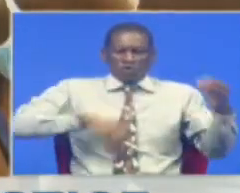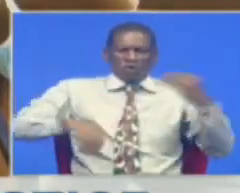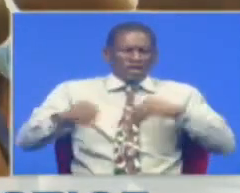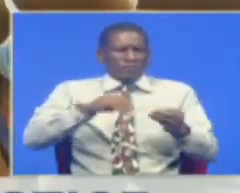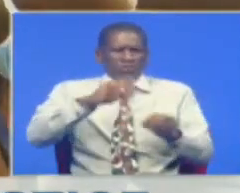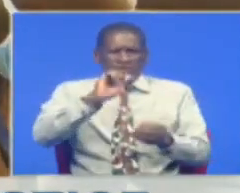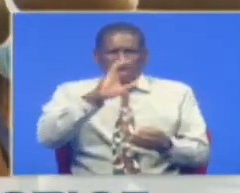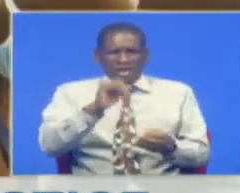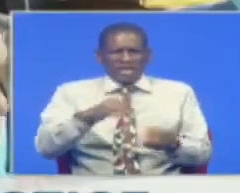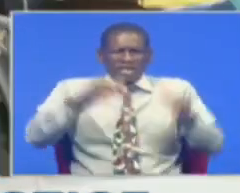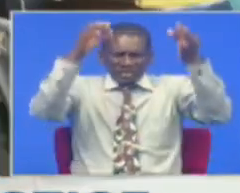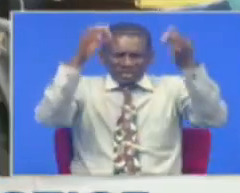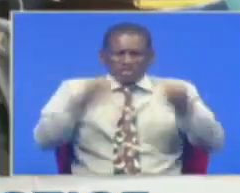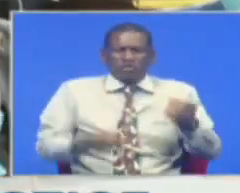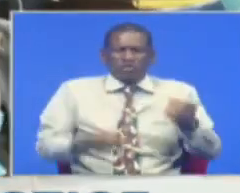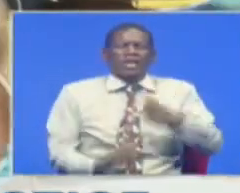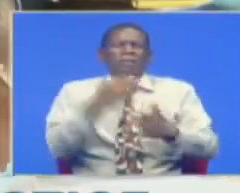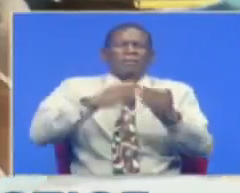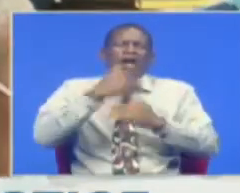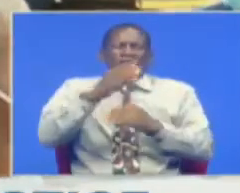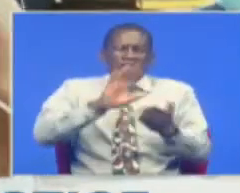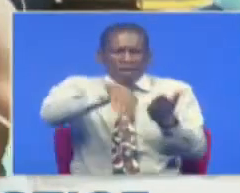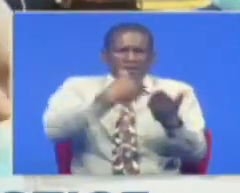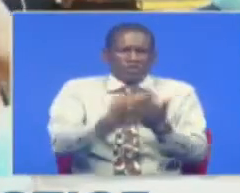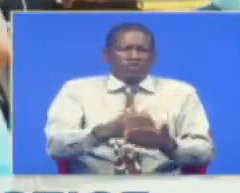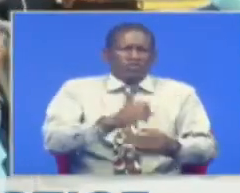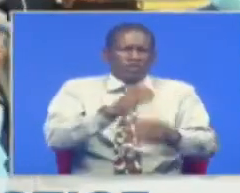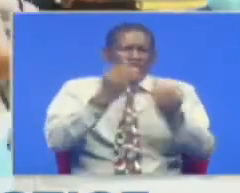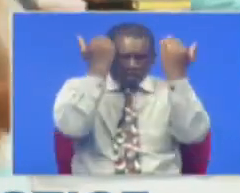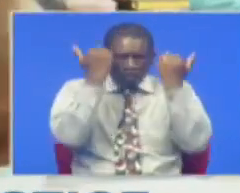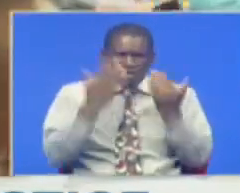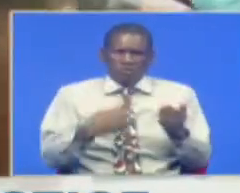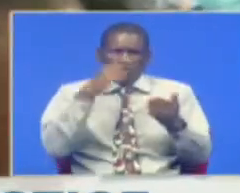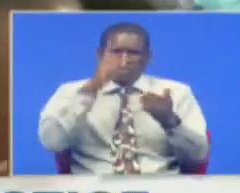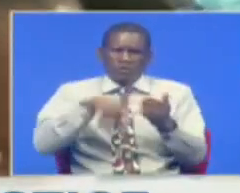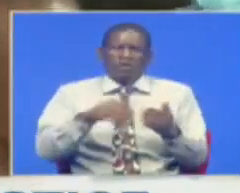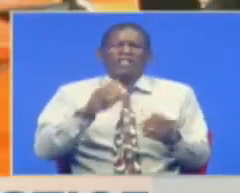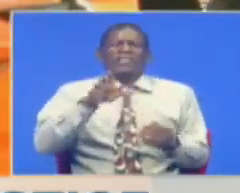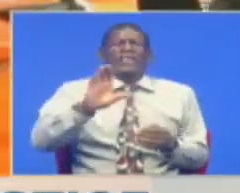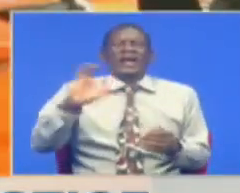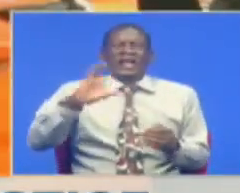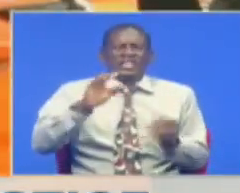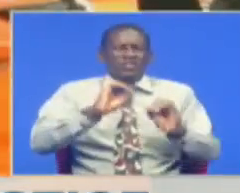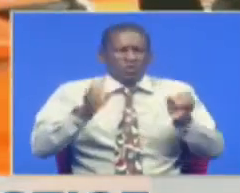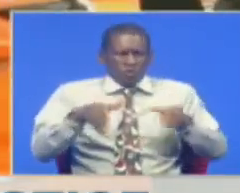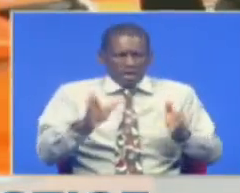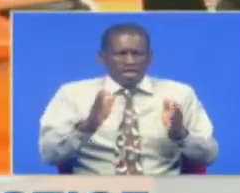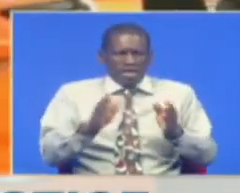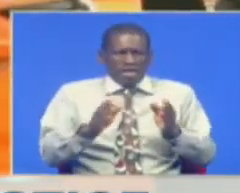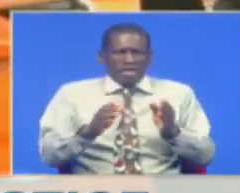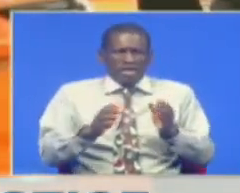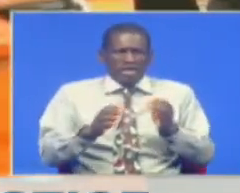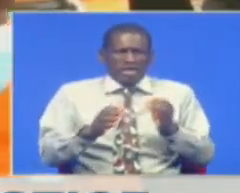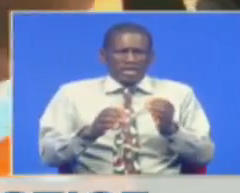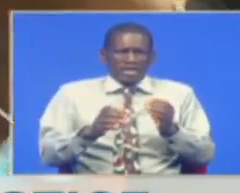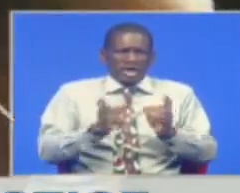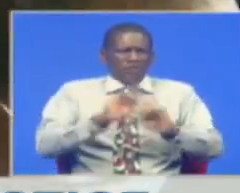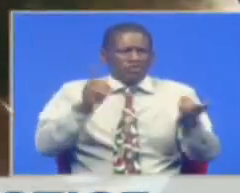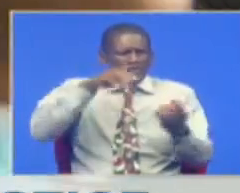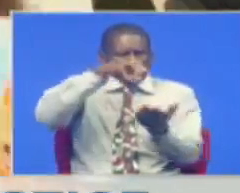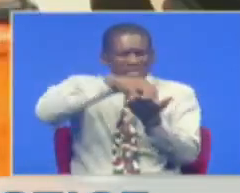The decision arose from an application by defense lawyers to effect that their clients were not aware under which act of the law they had been charged